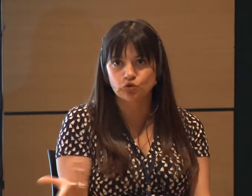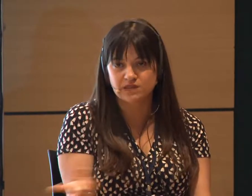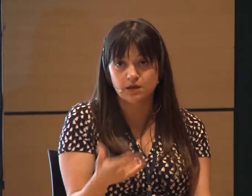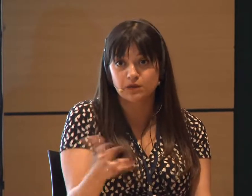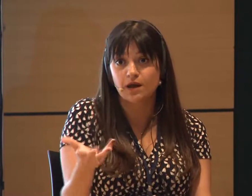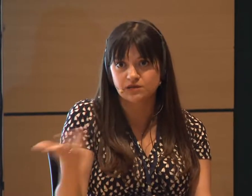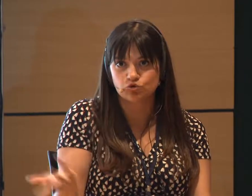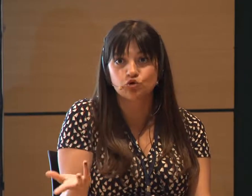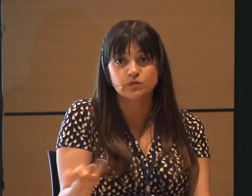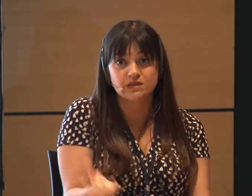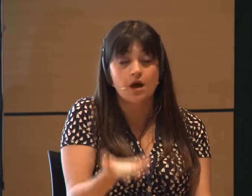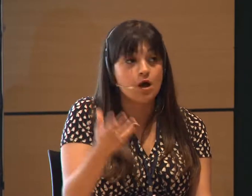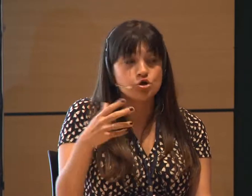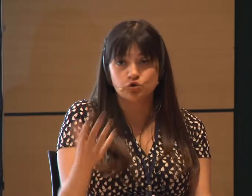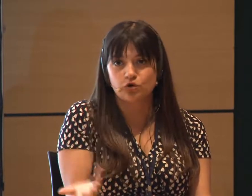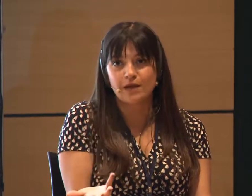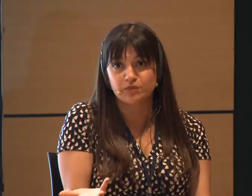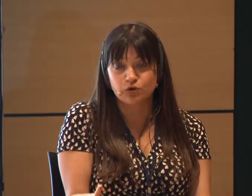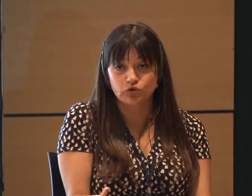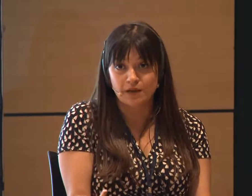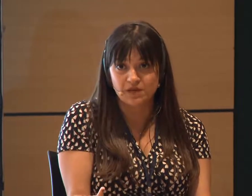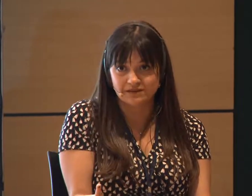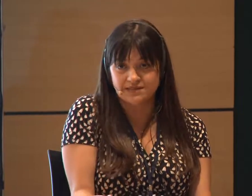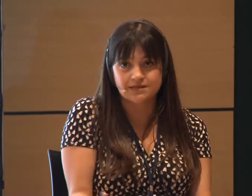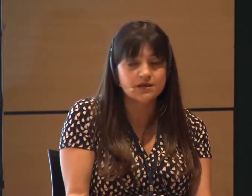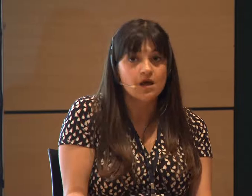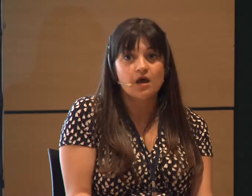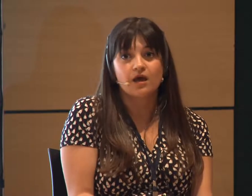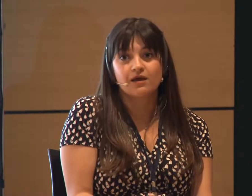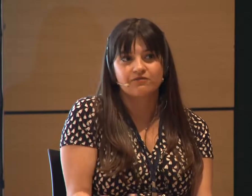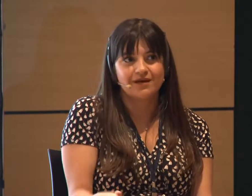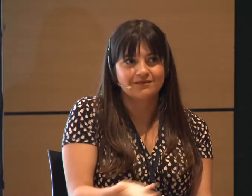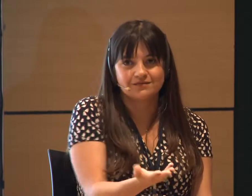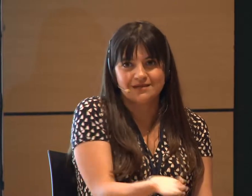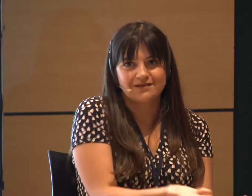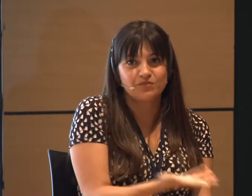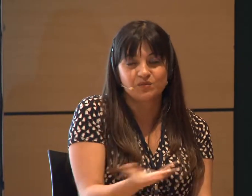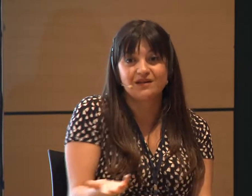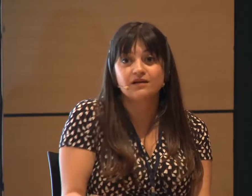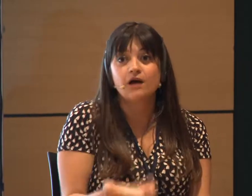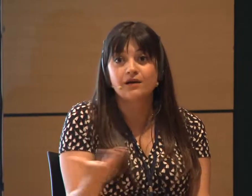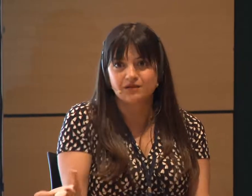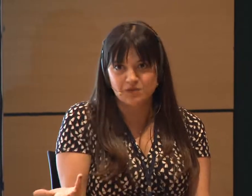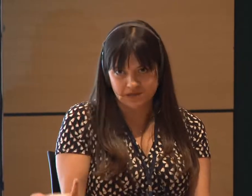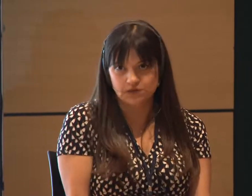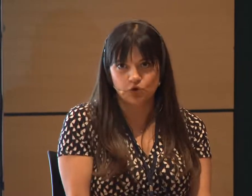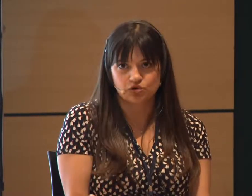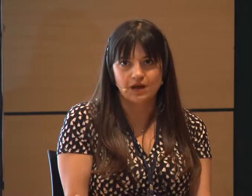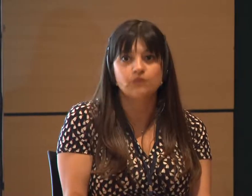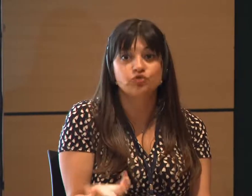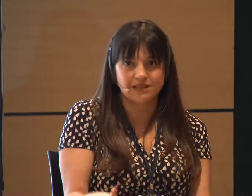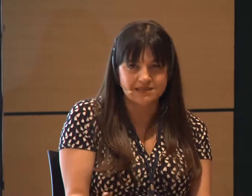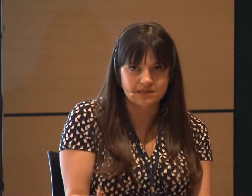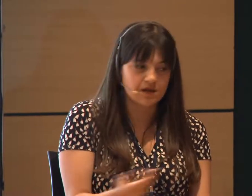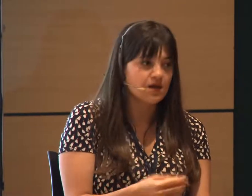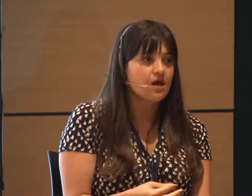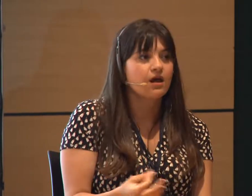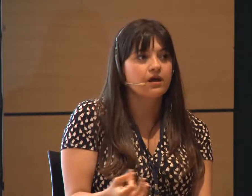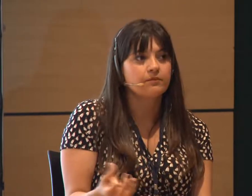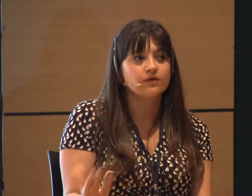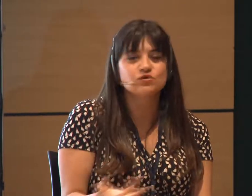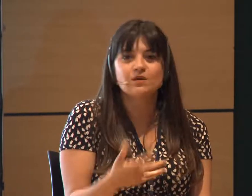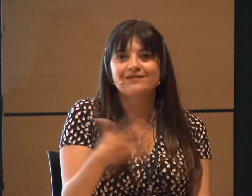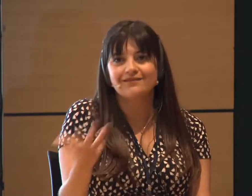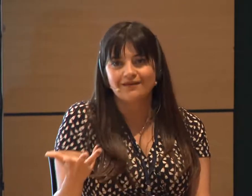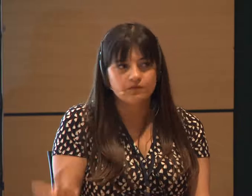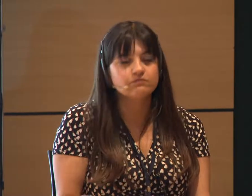this and that but in order to preserve the wildlife and biodirect diversity i also we need to do a lot and these are intertwined